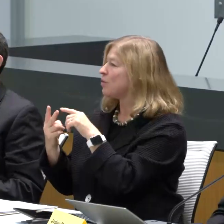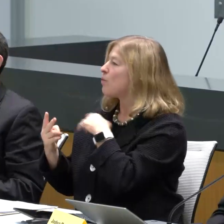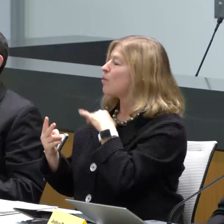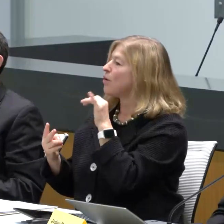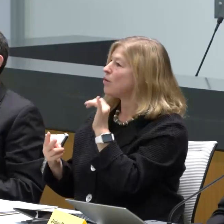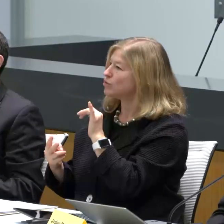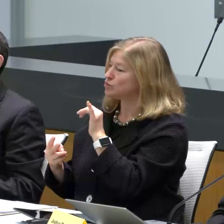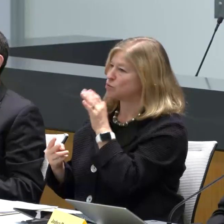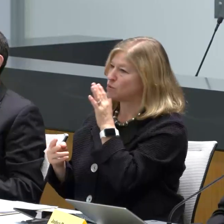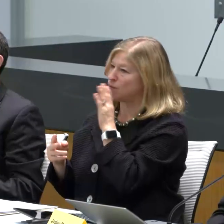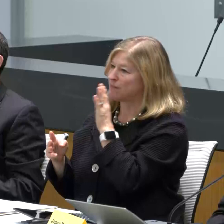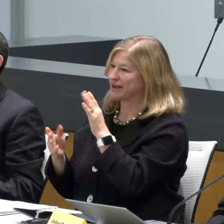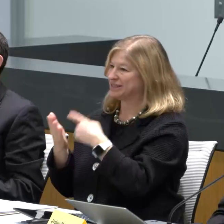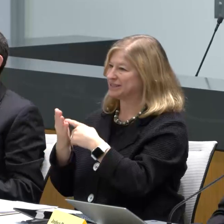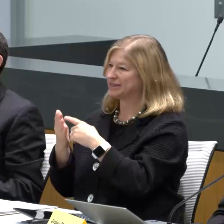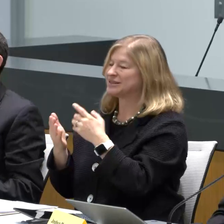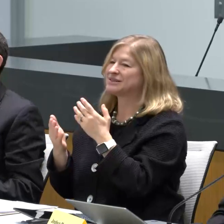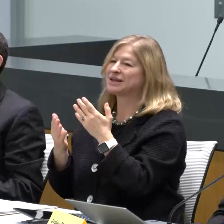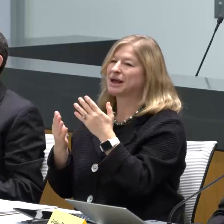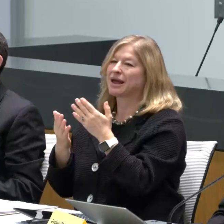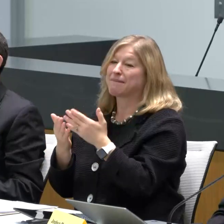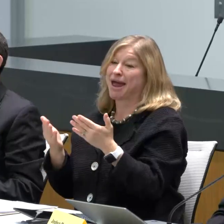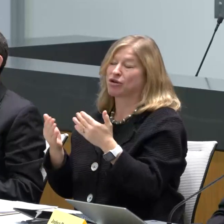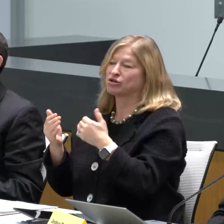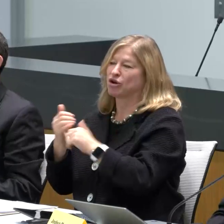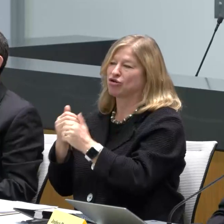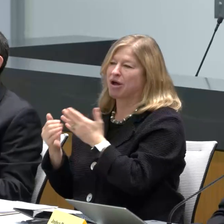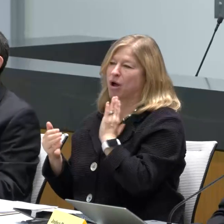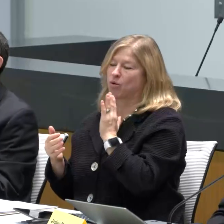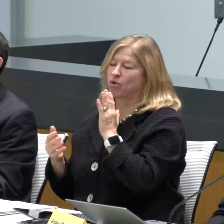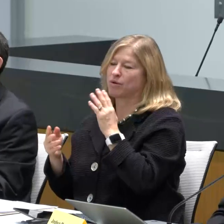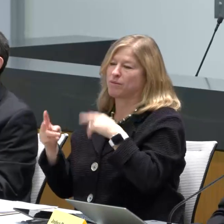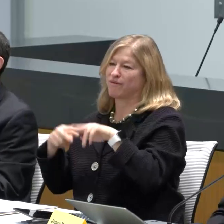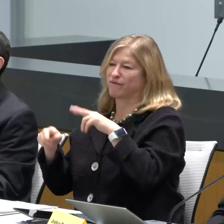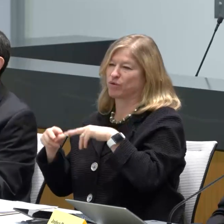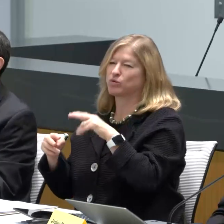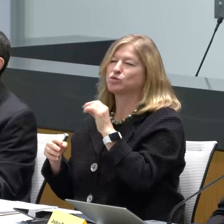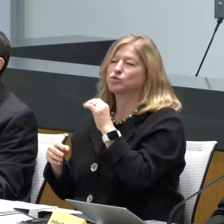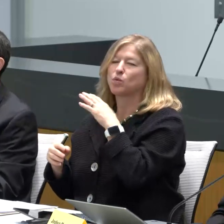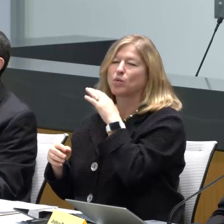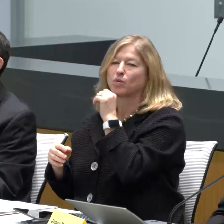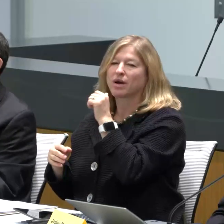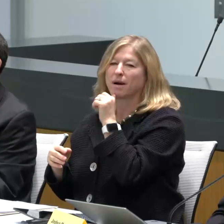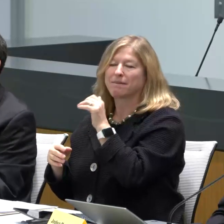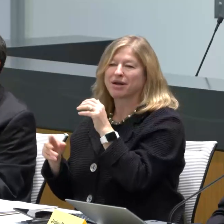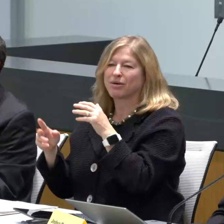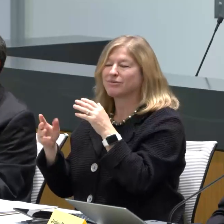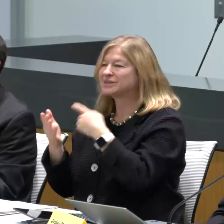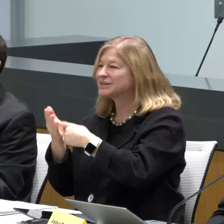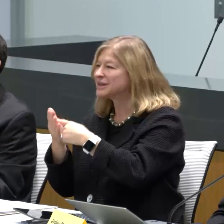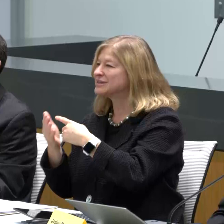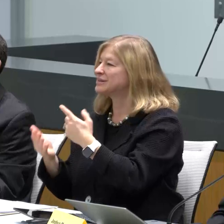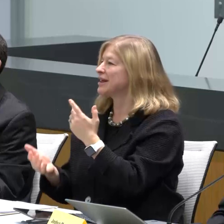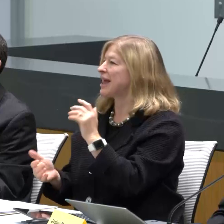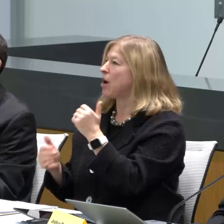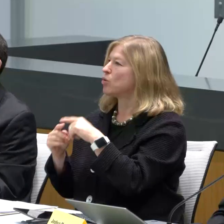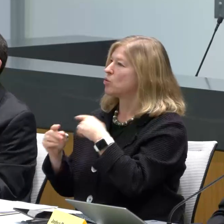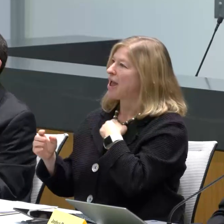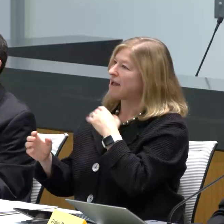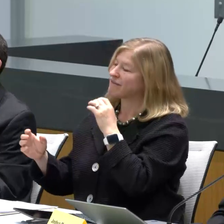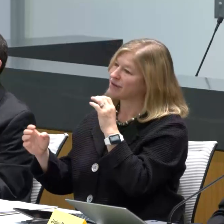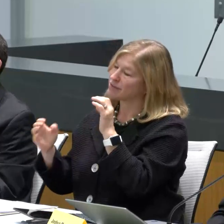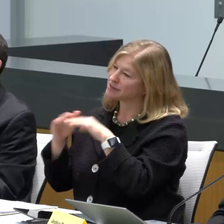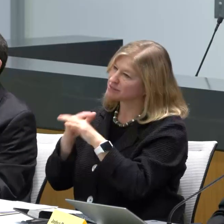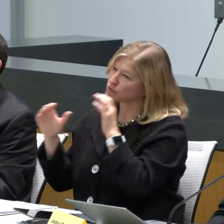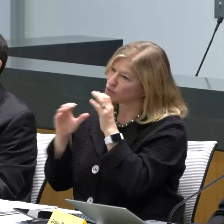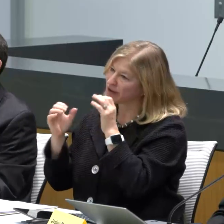will be discussing 988 and 911. We'll also be discussing matters under our purview. So